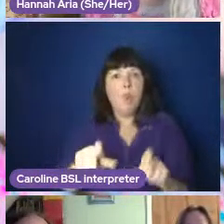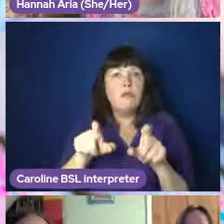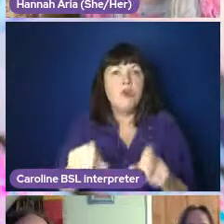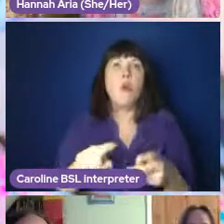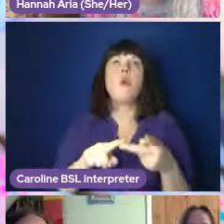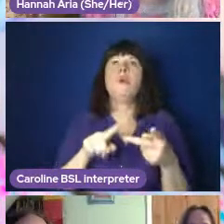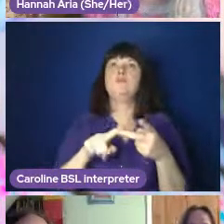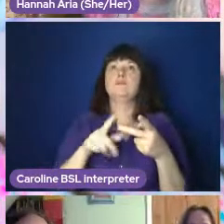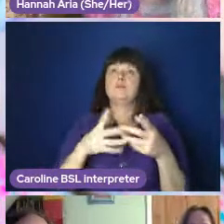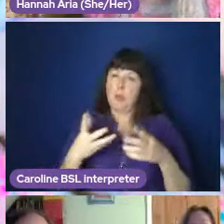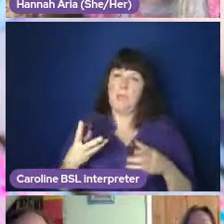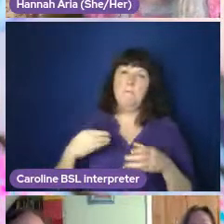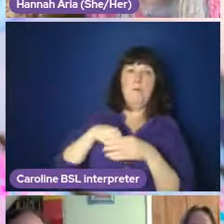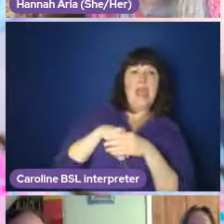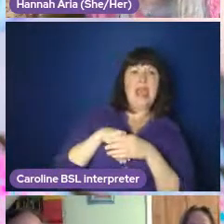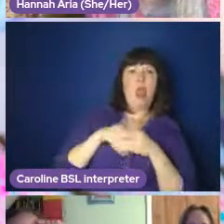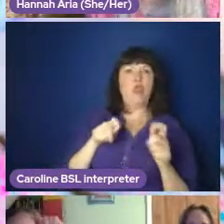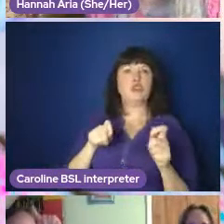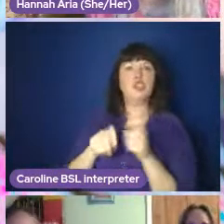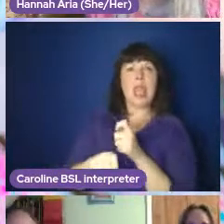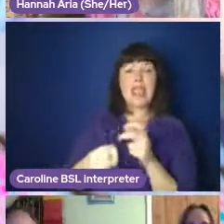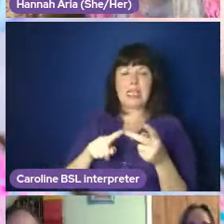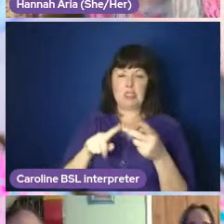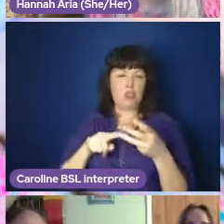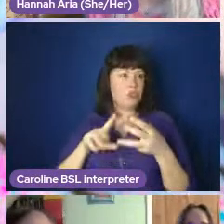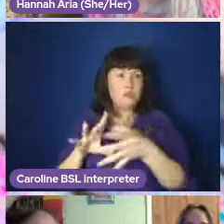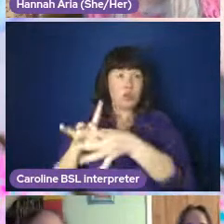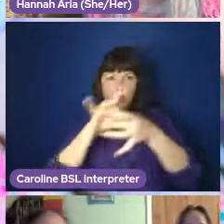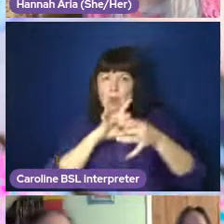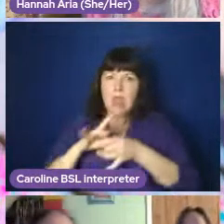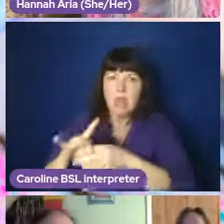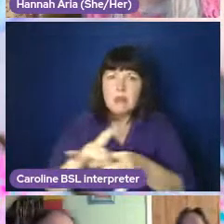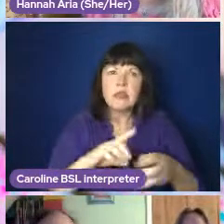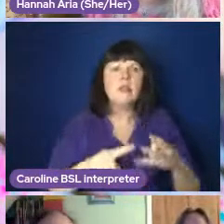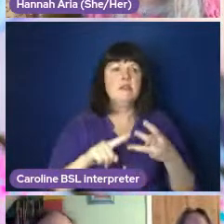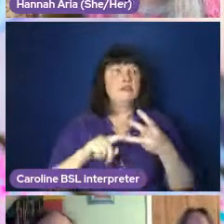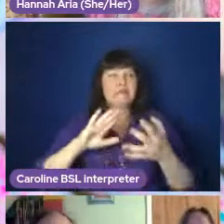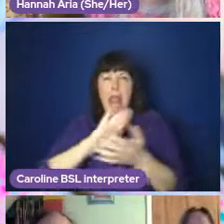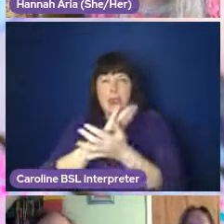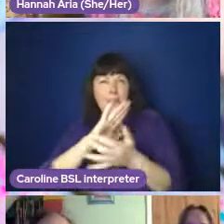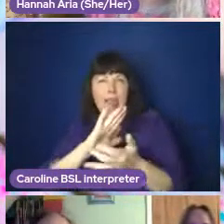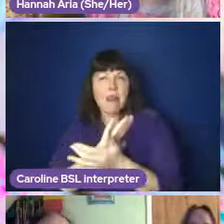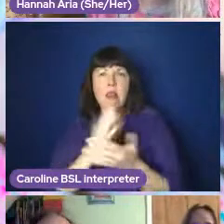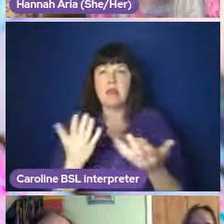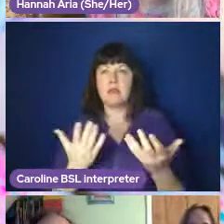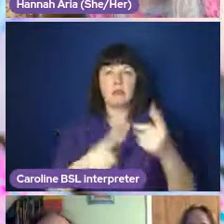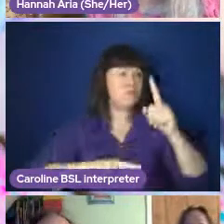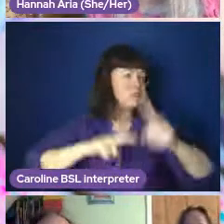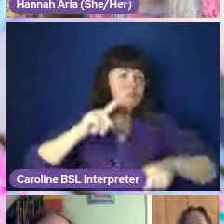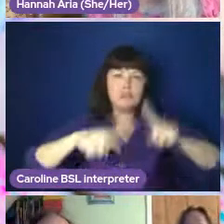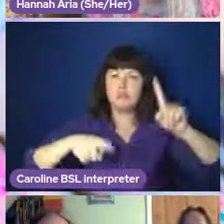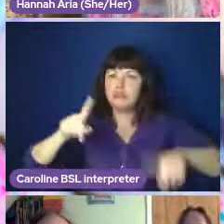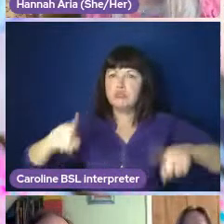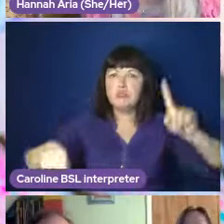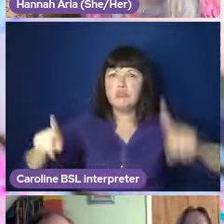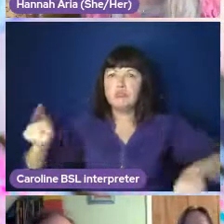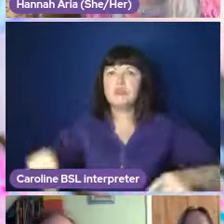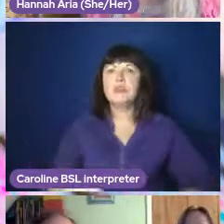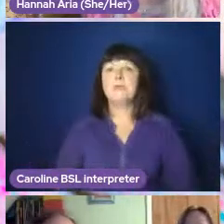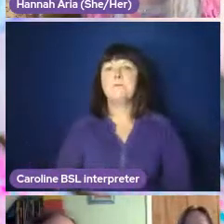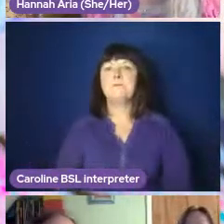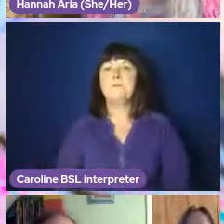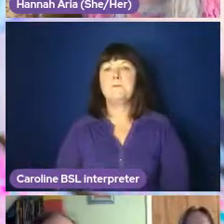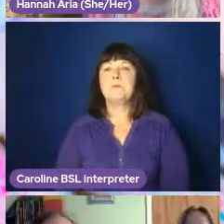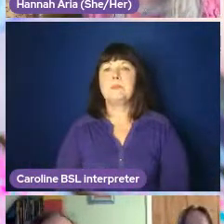and sort of happiness and all that on there. So, yeah, I just